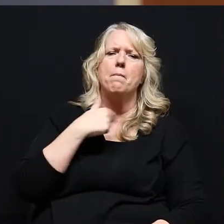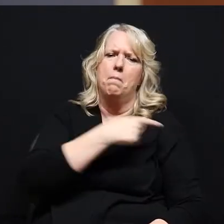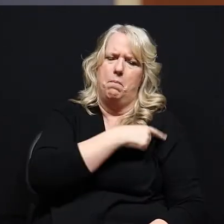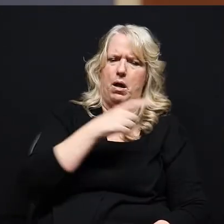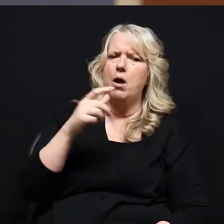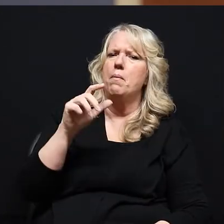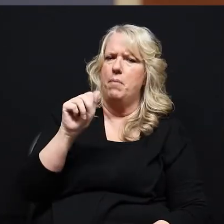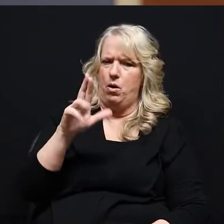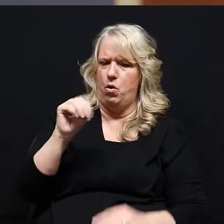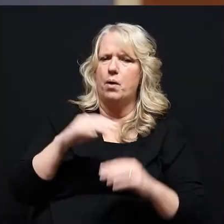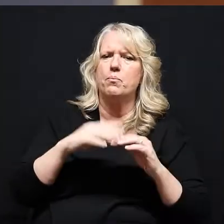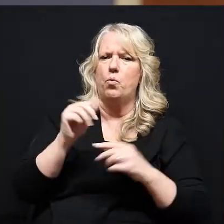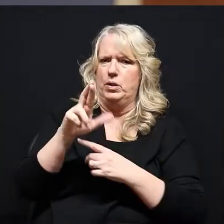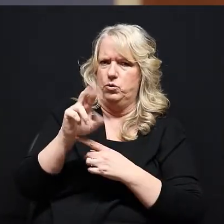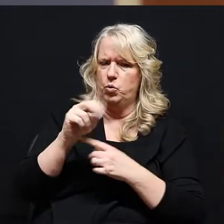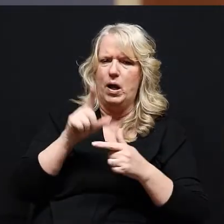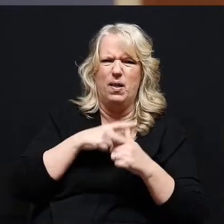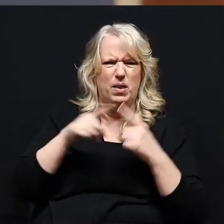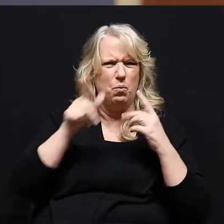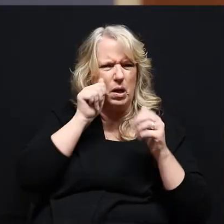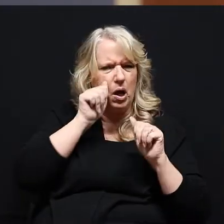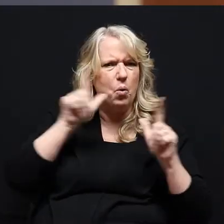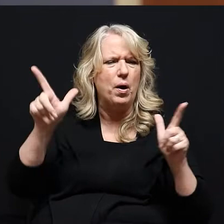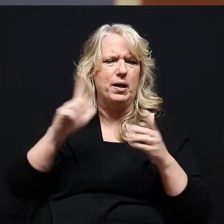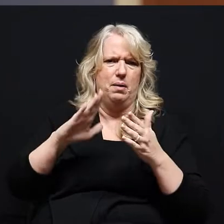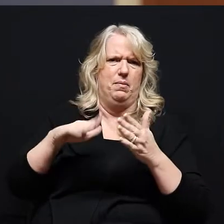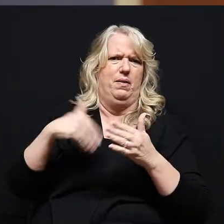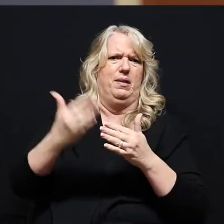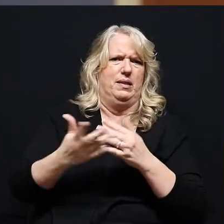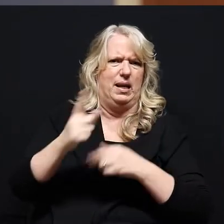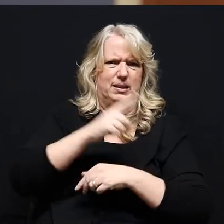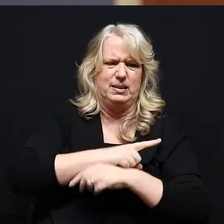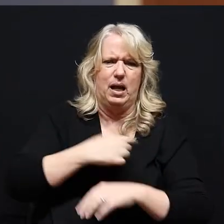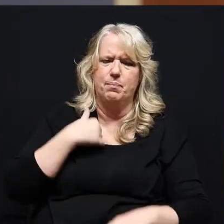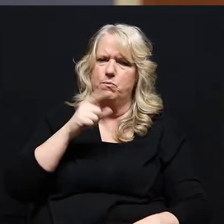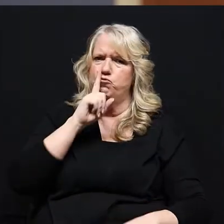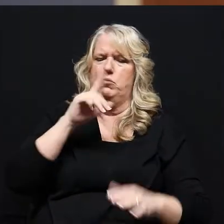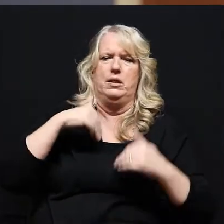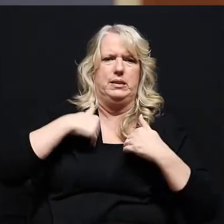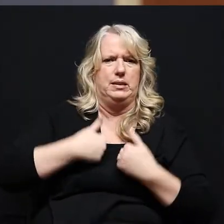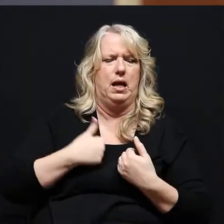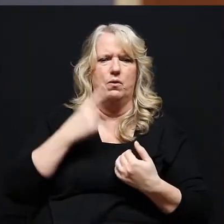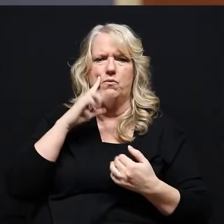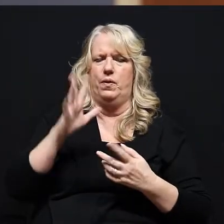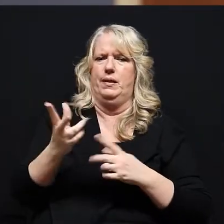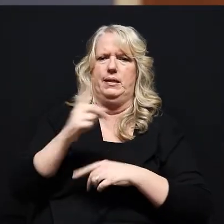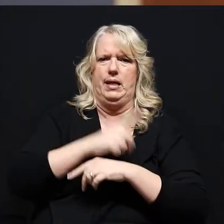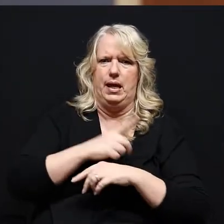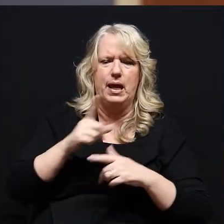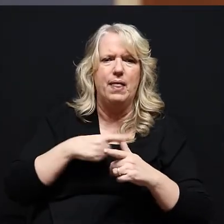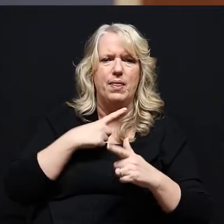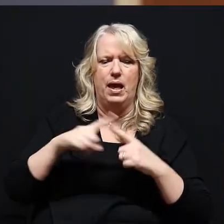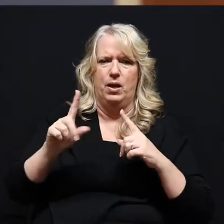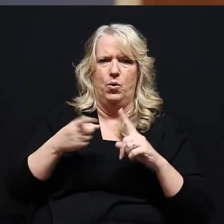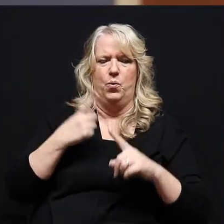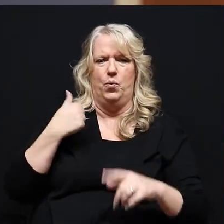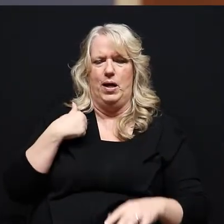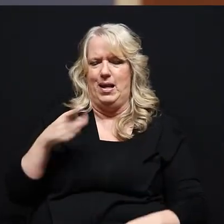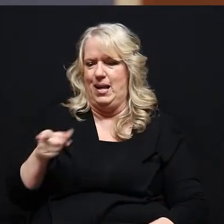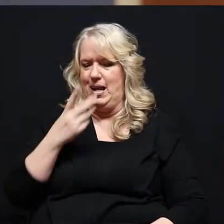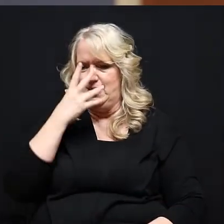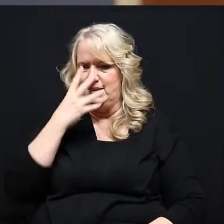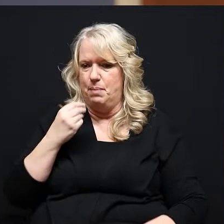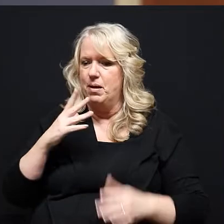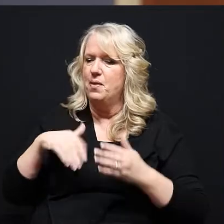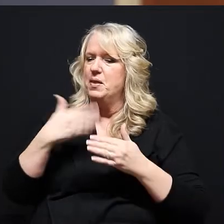was sore, and then when I woke up the next day, I was really tired for the day. And then once I slept that off, I woke